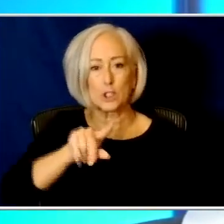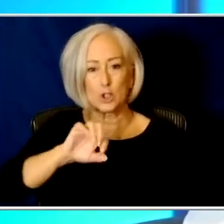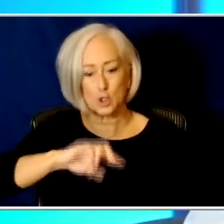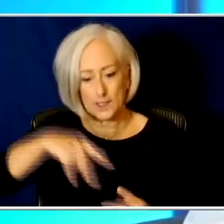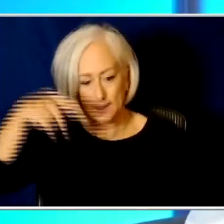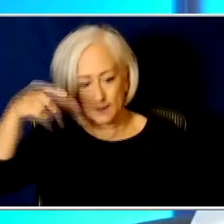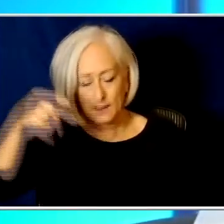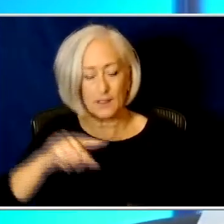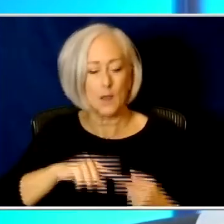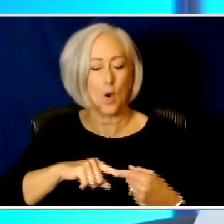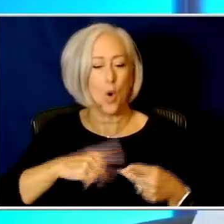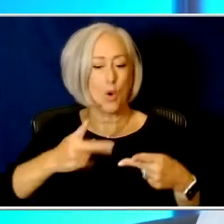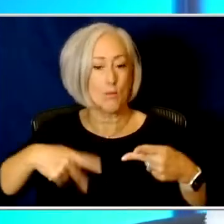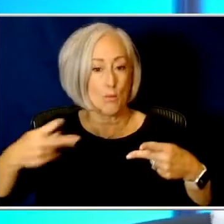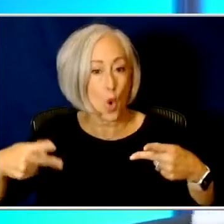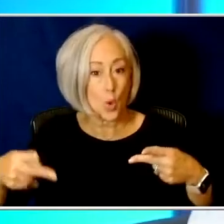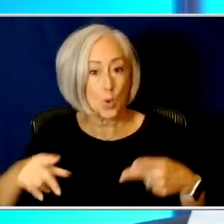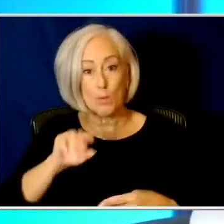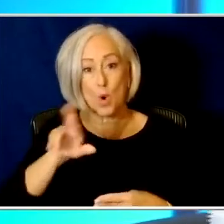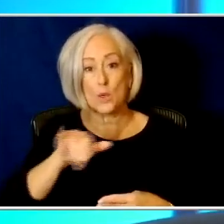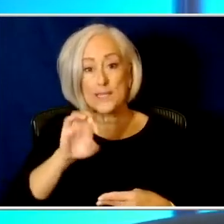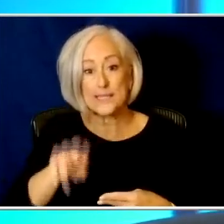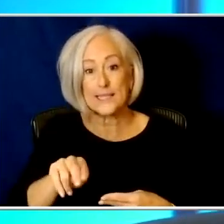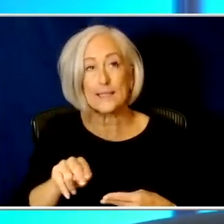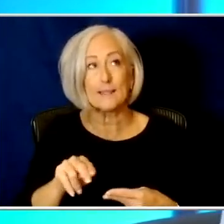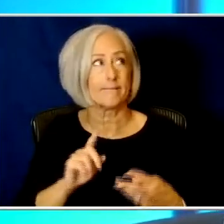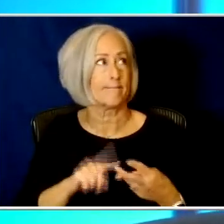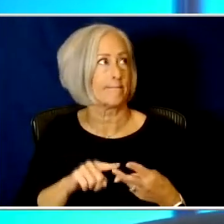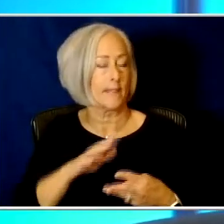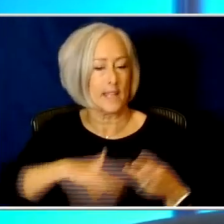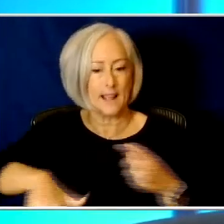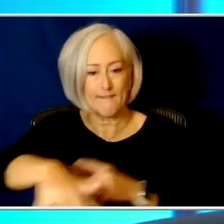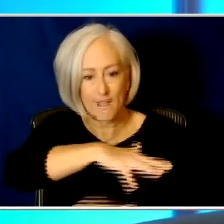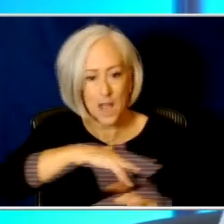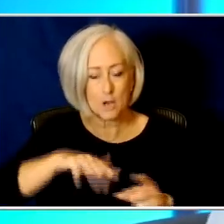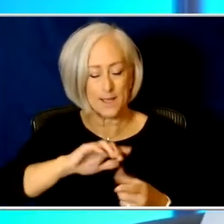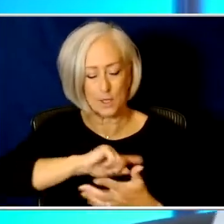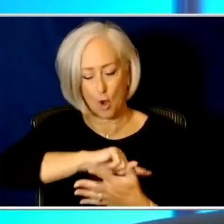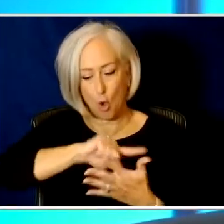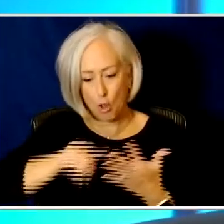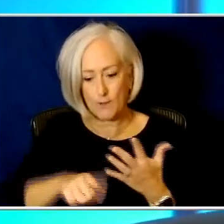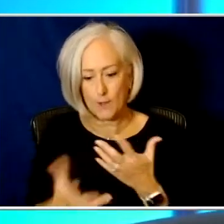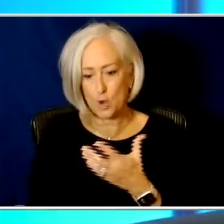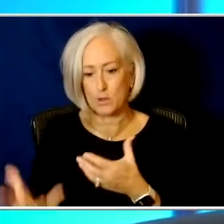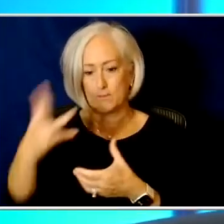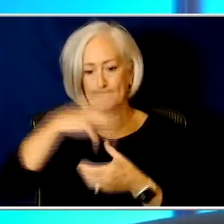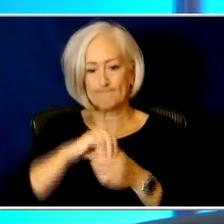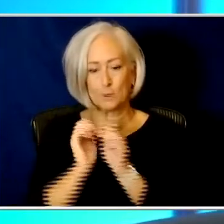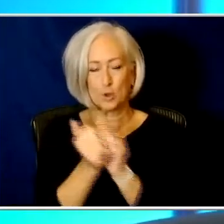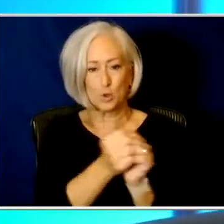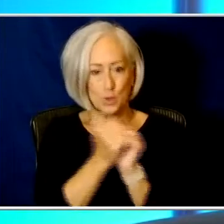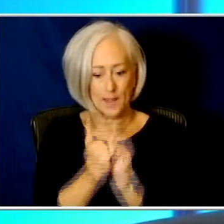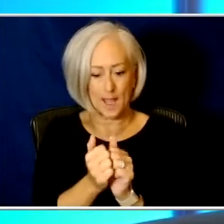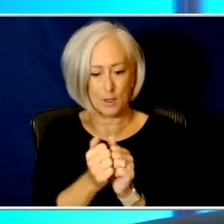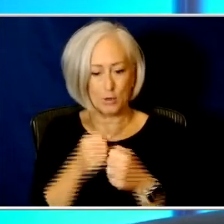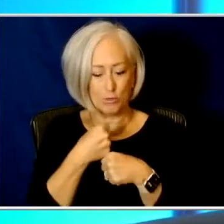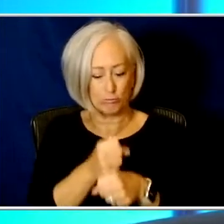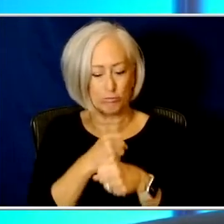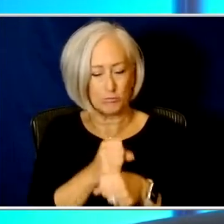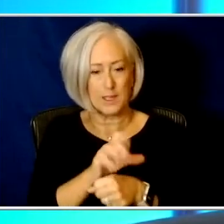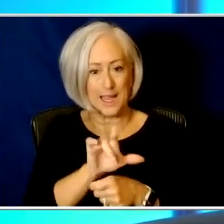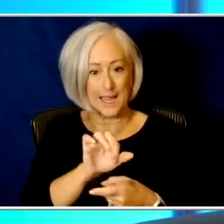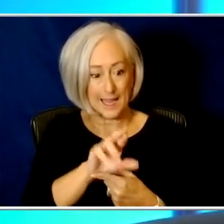that we will be able to personalize care for patients. And it's the idea that you can look at an individual, look at their